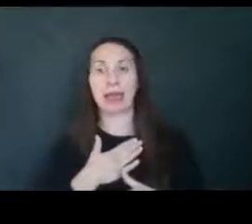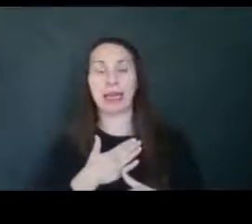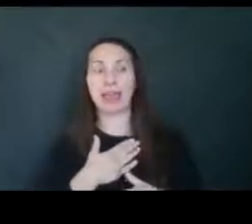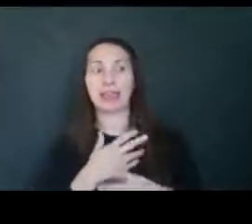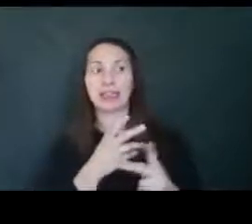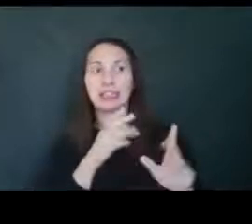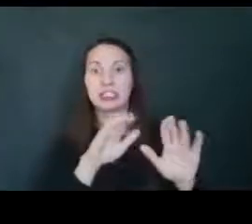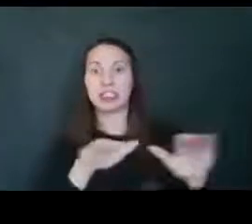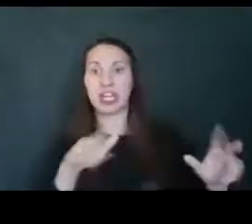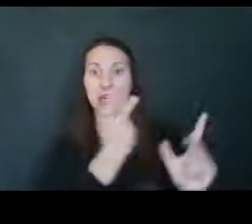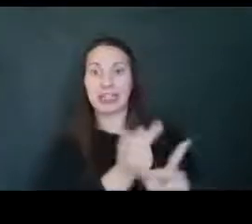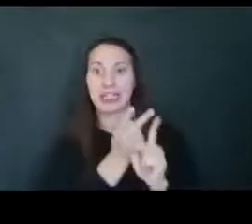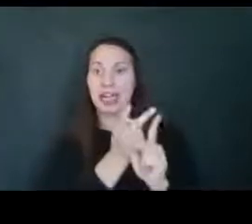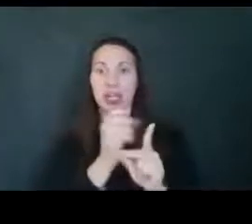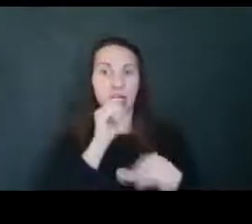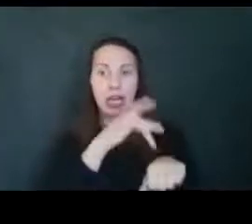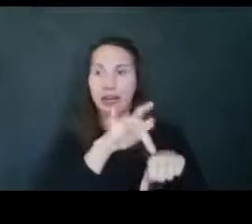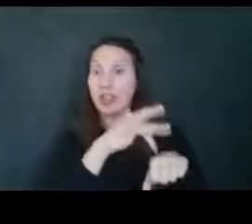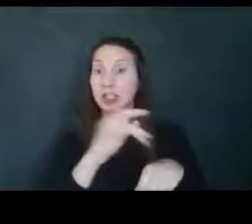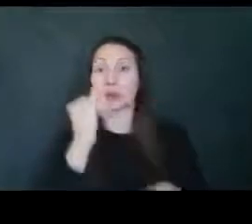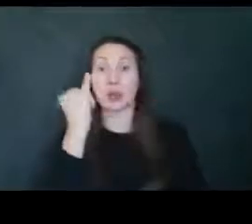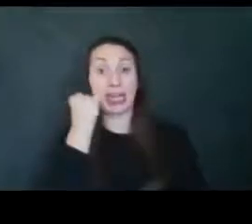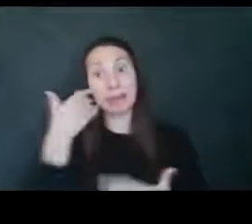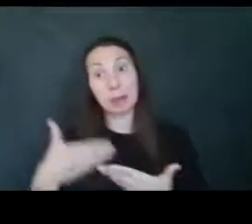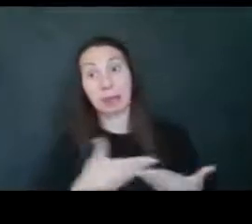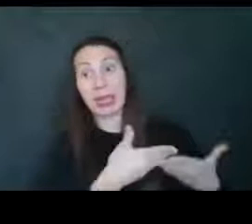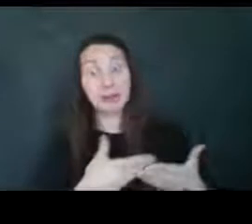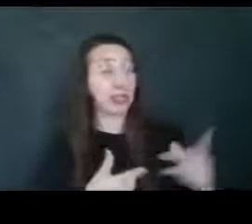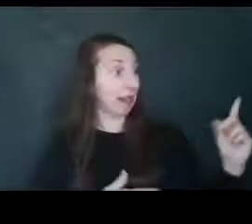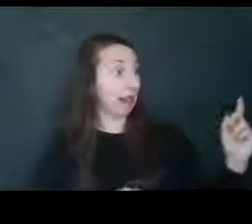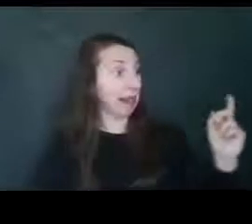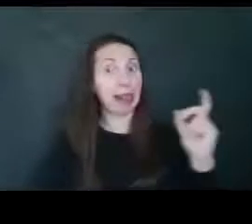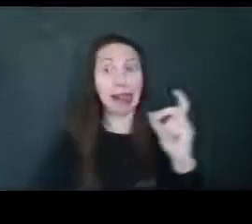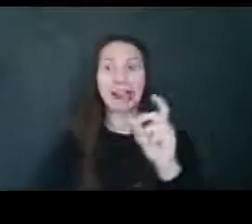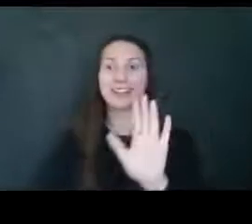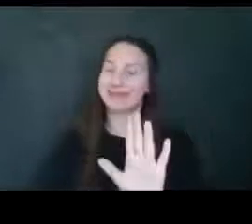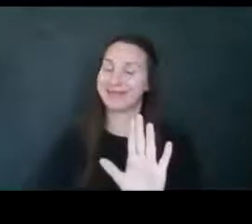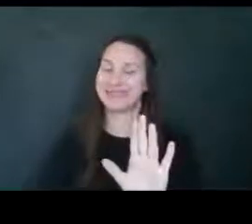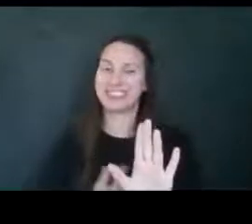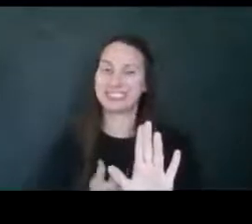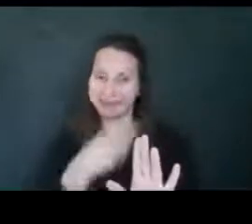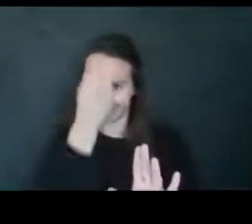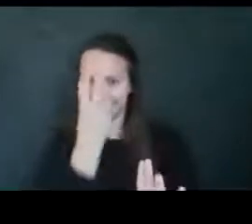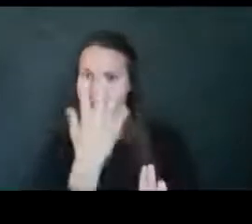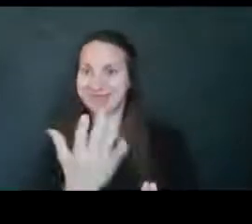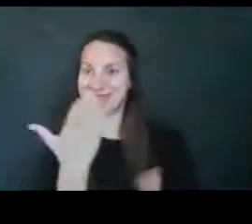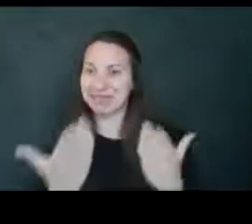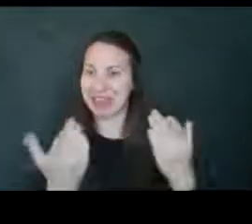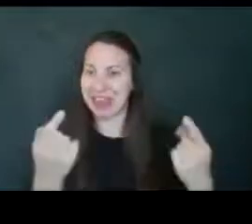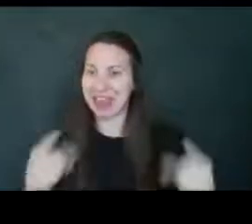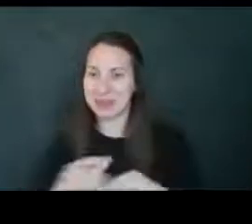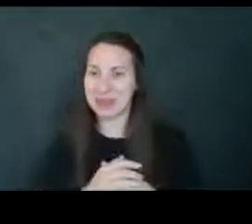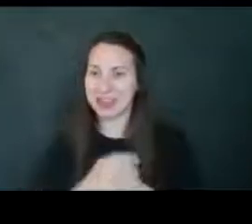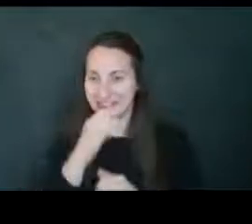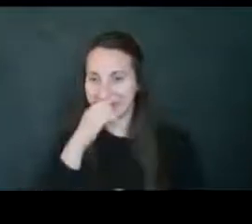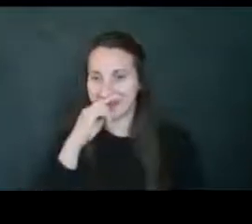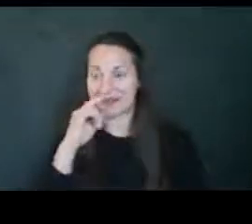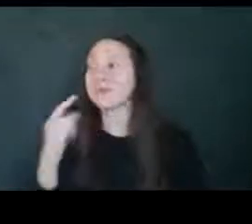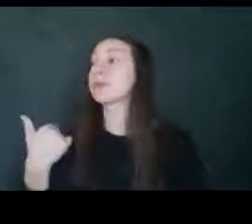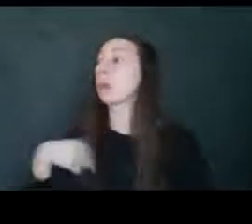any point a toddler comes onto screen, it's okay. We're all with you.